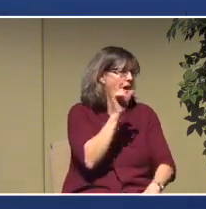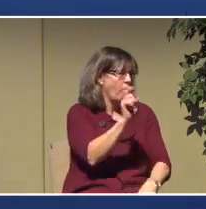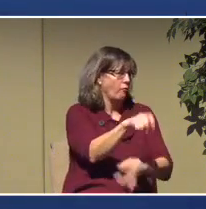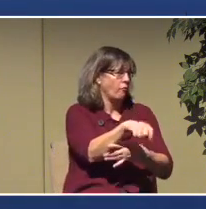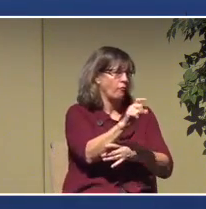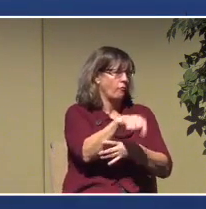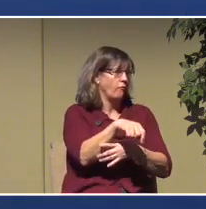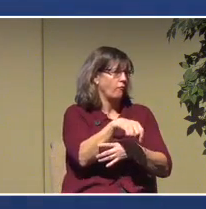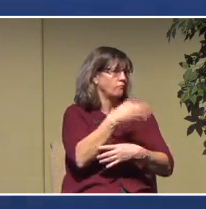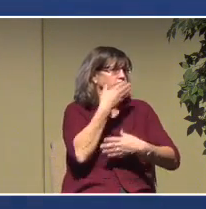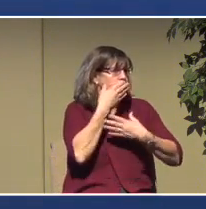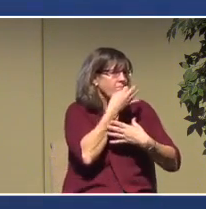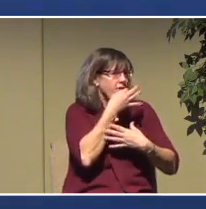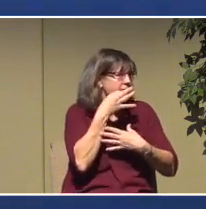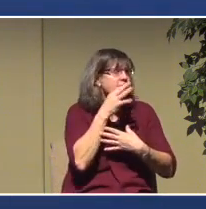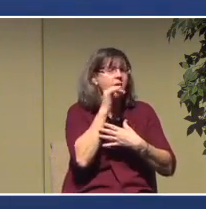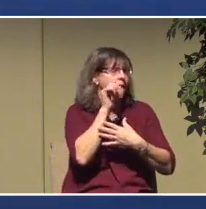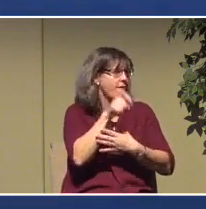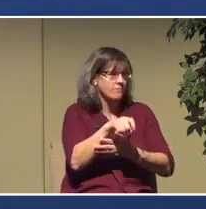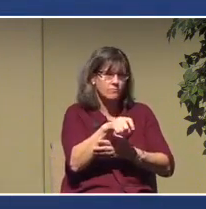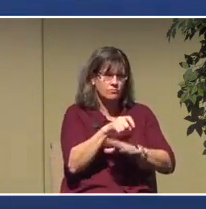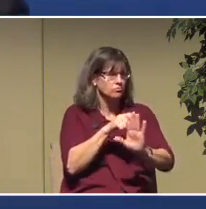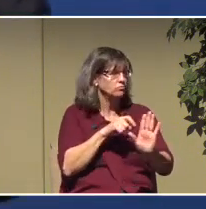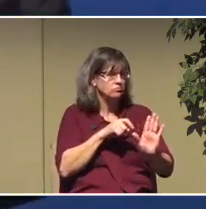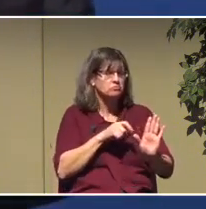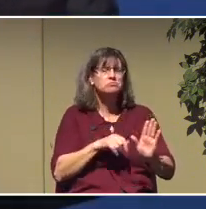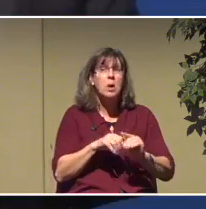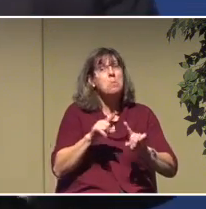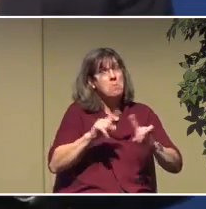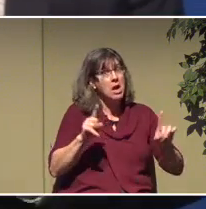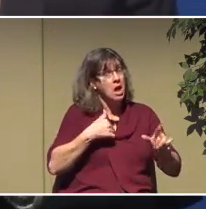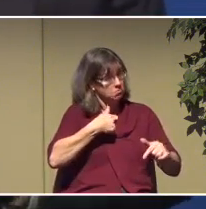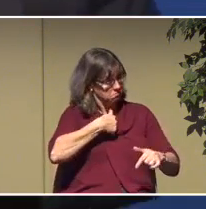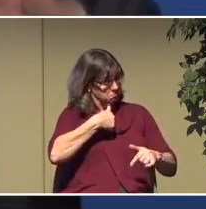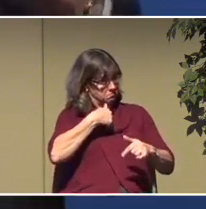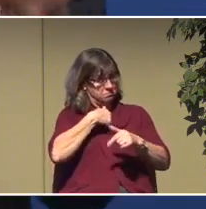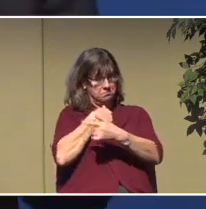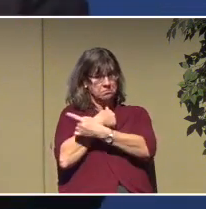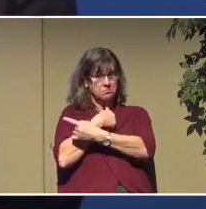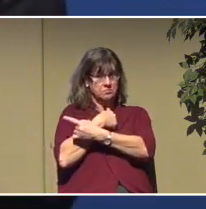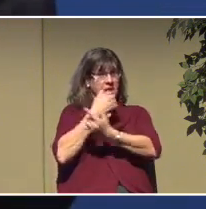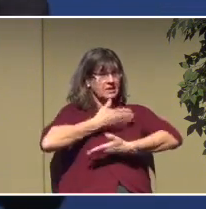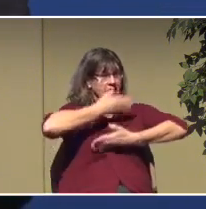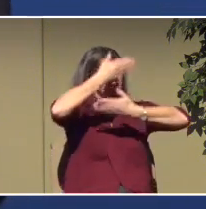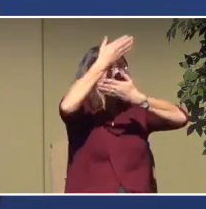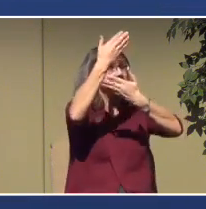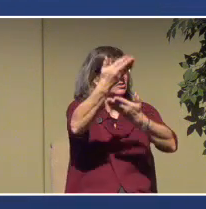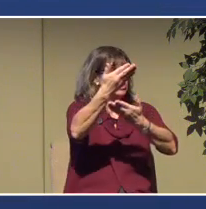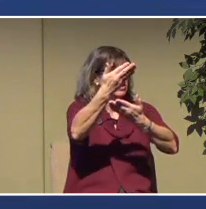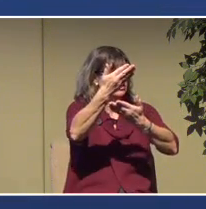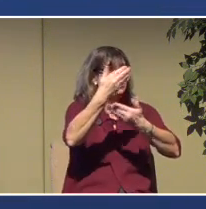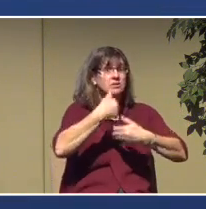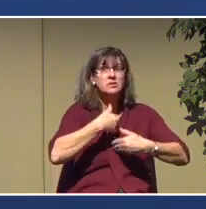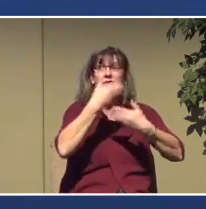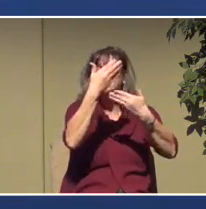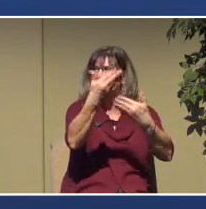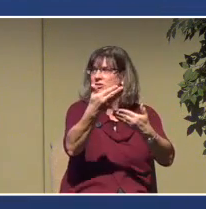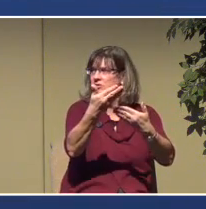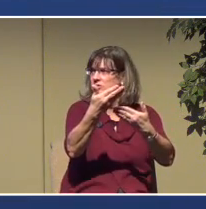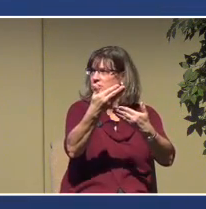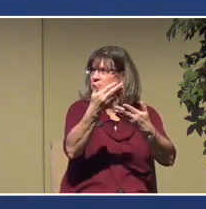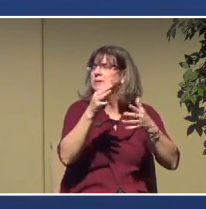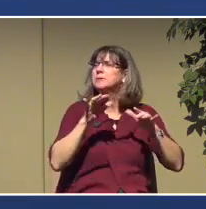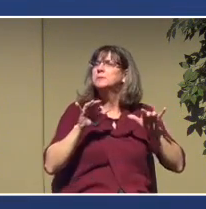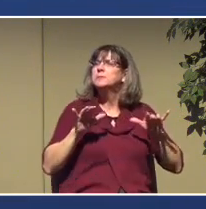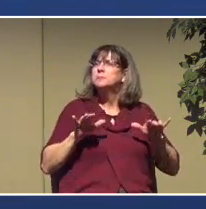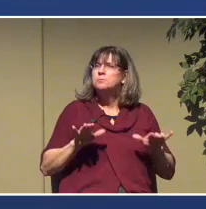either. But one of the things that I would suggest that we do is to take this time to let